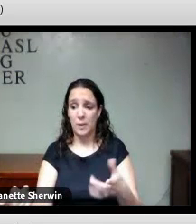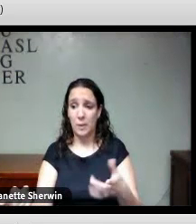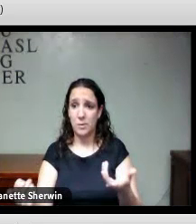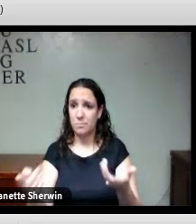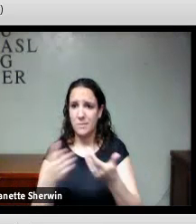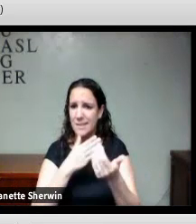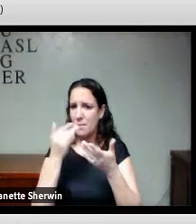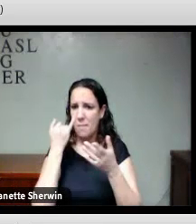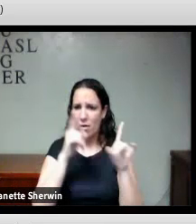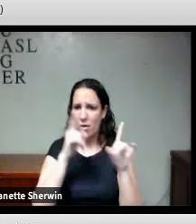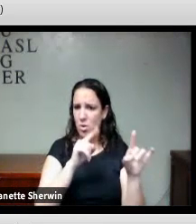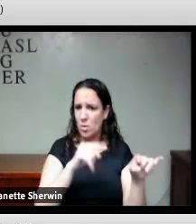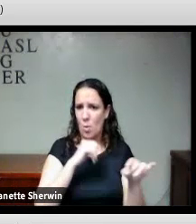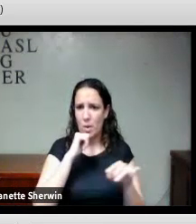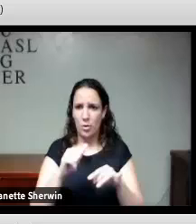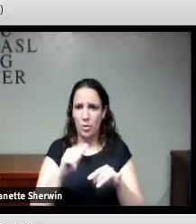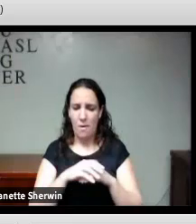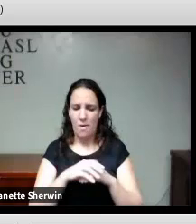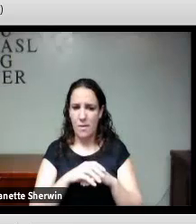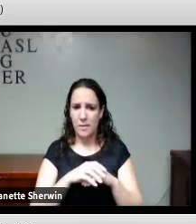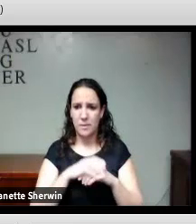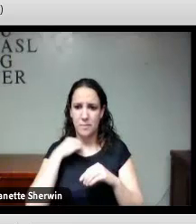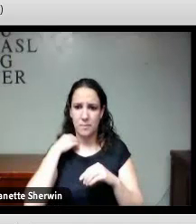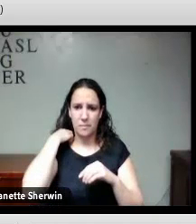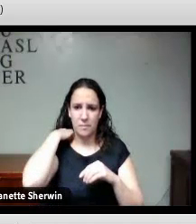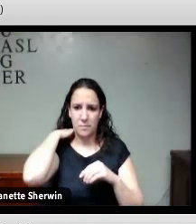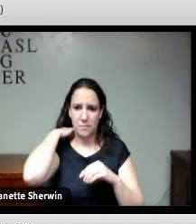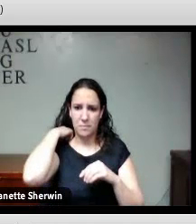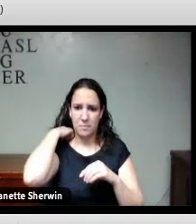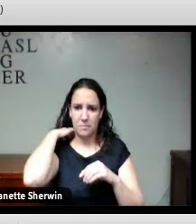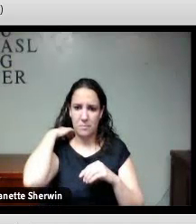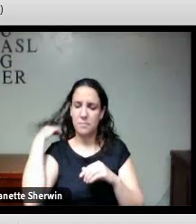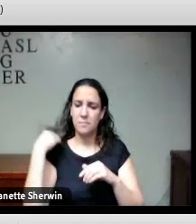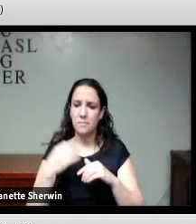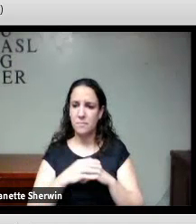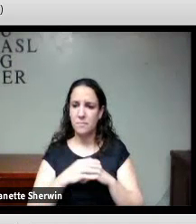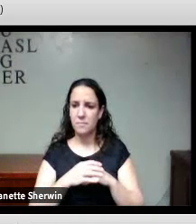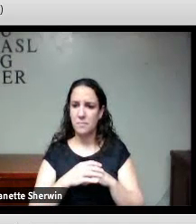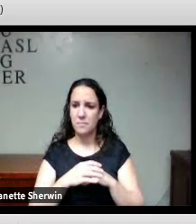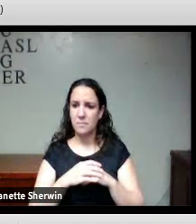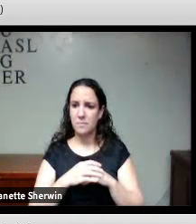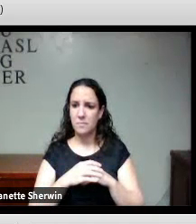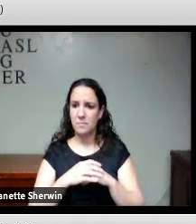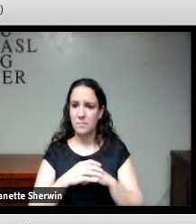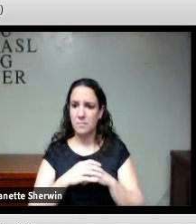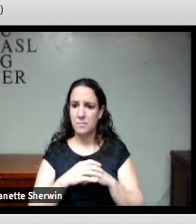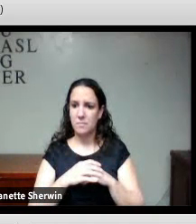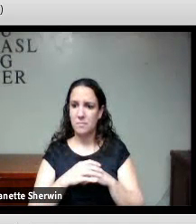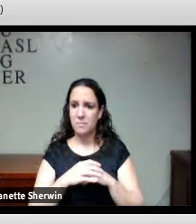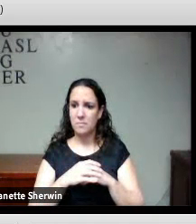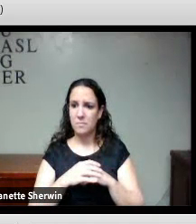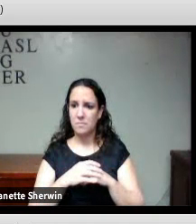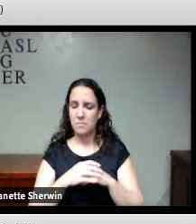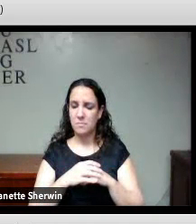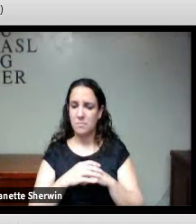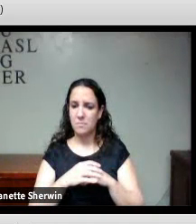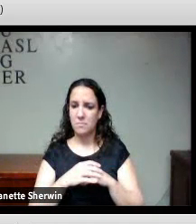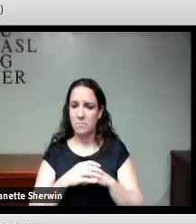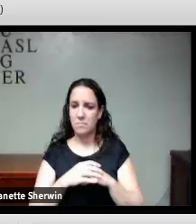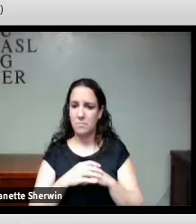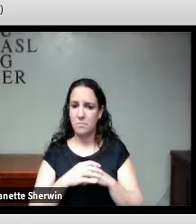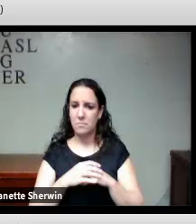they're not going to do everything in their power. In their mind, everything in their power is whatever's in front of them, get rid of you out the door. So that's a